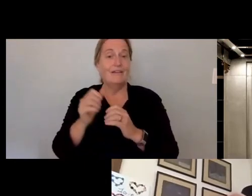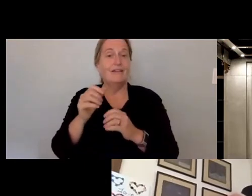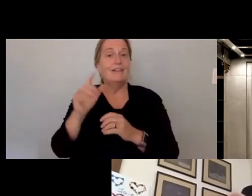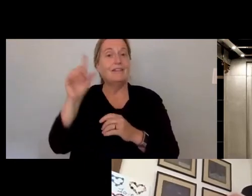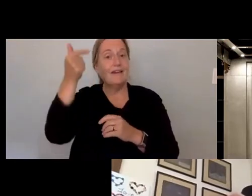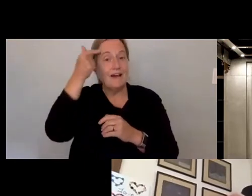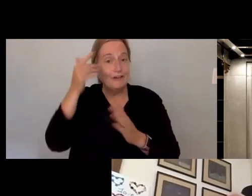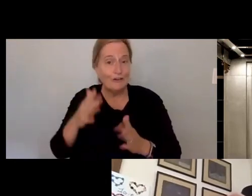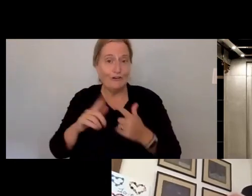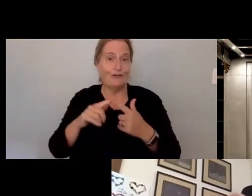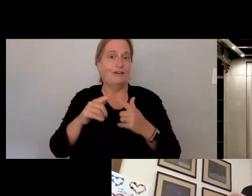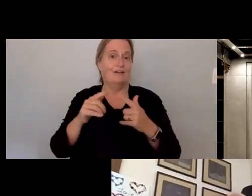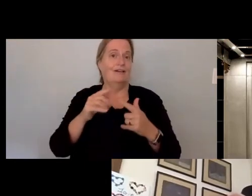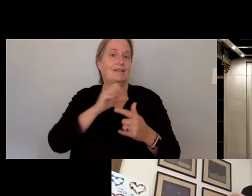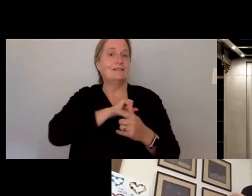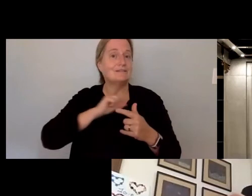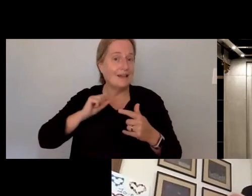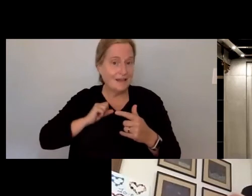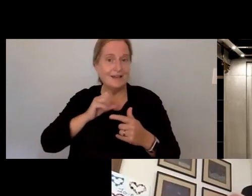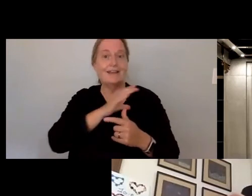have hearings and sort through things.